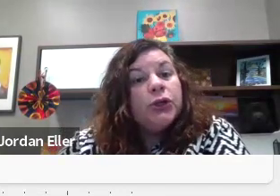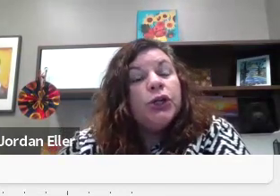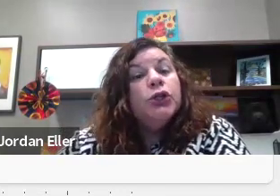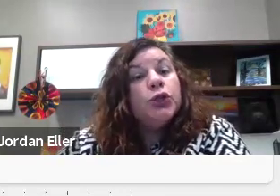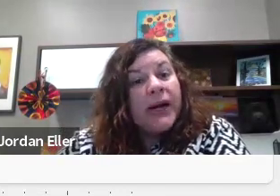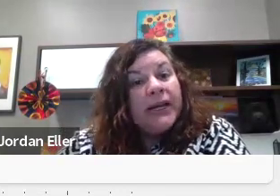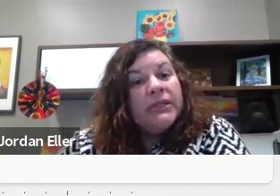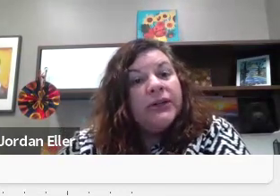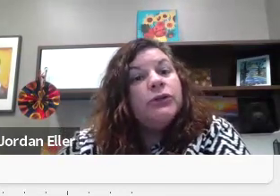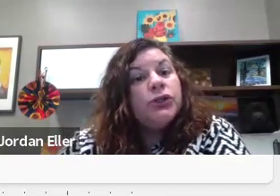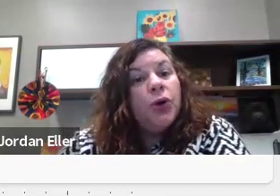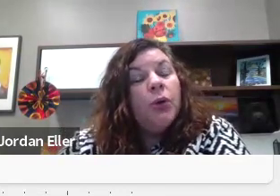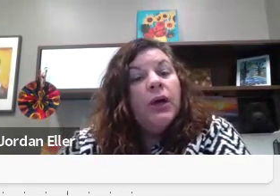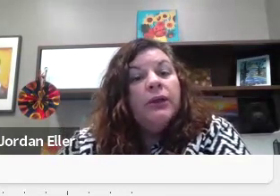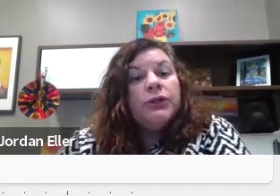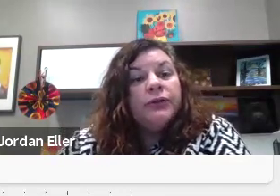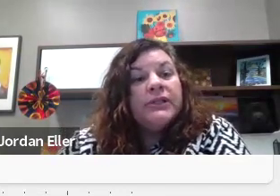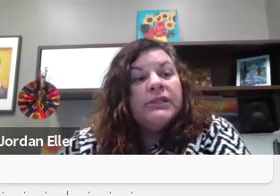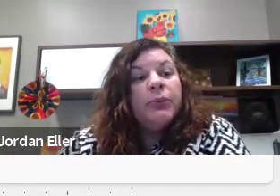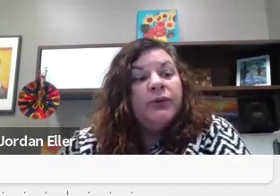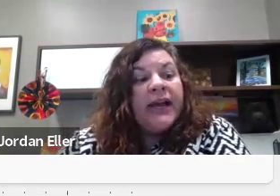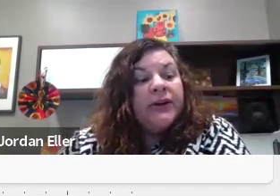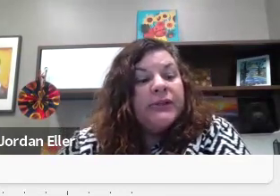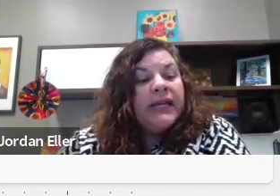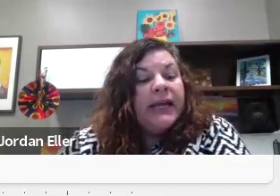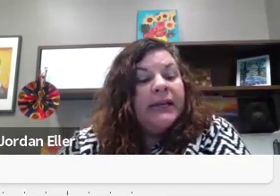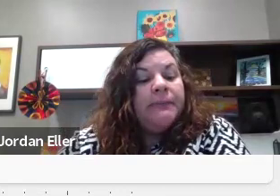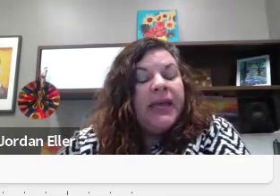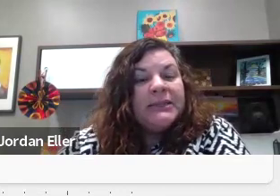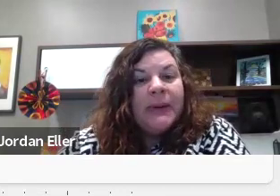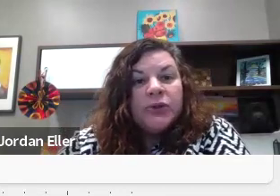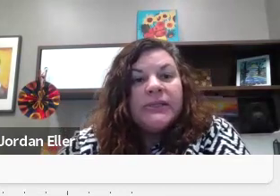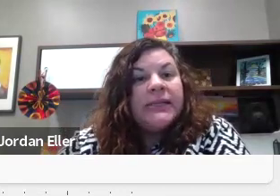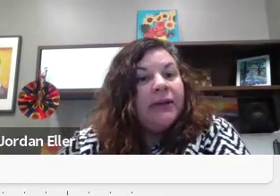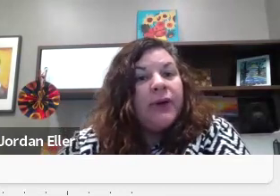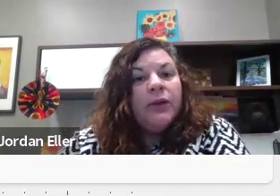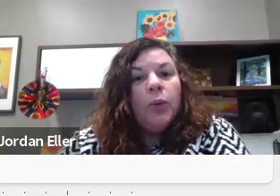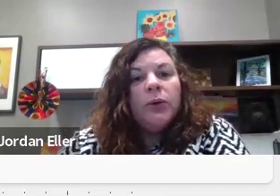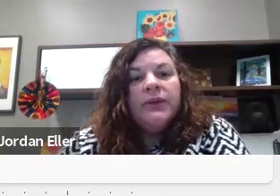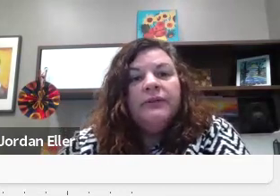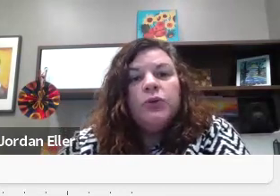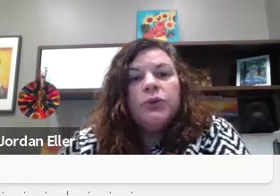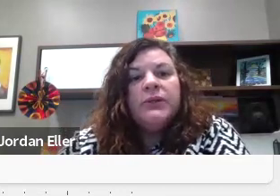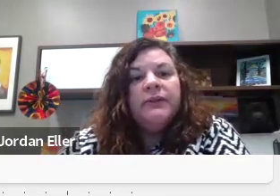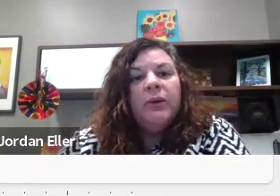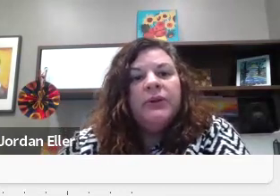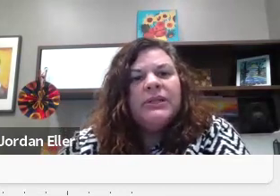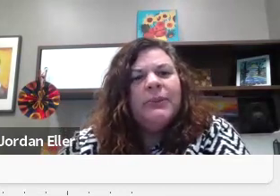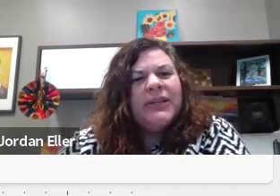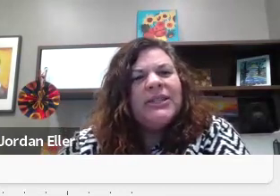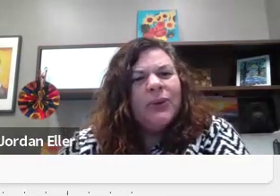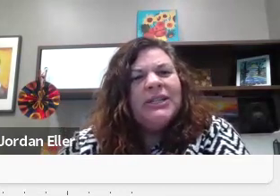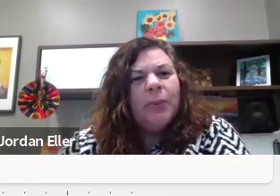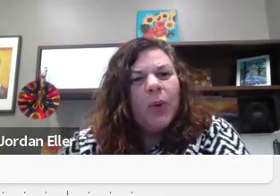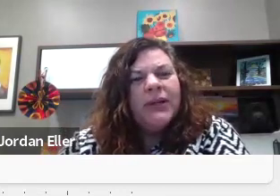evidence-based research, training materials, so the service providers and case management staff, right, that work with individuals with